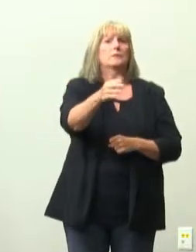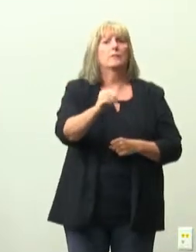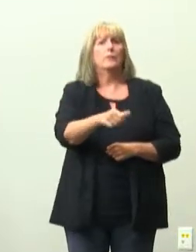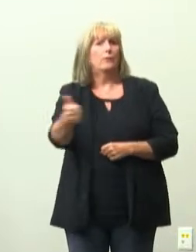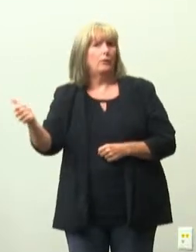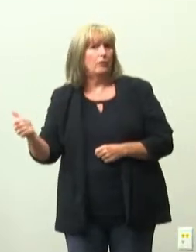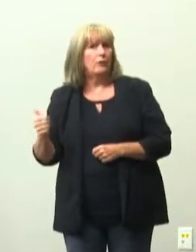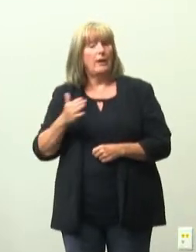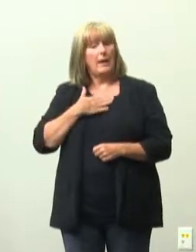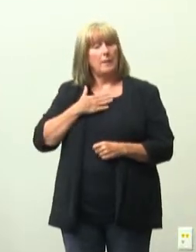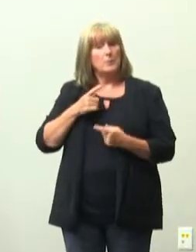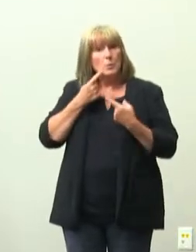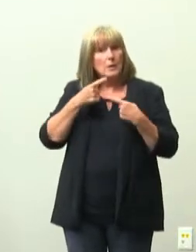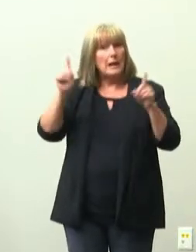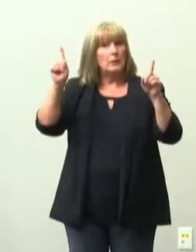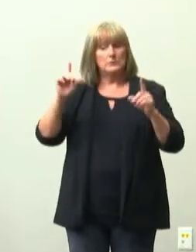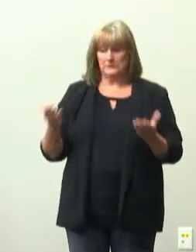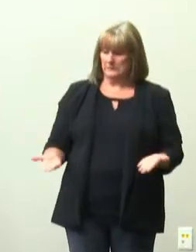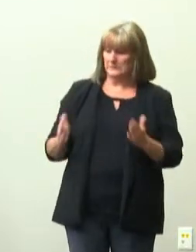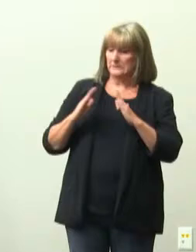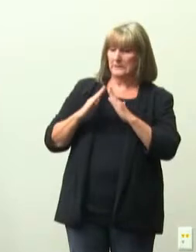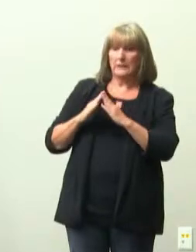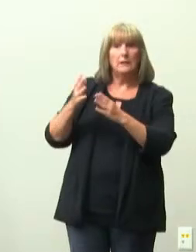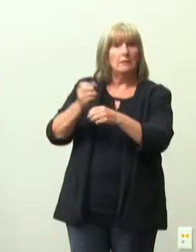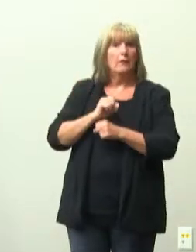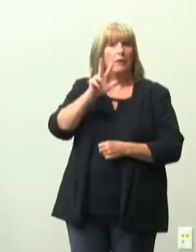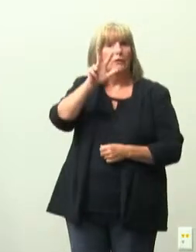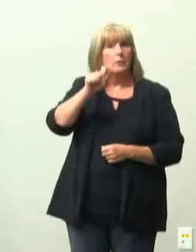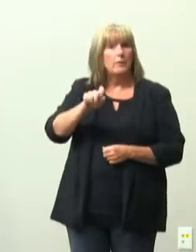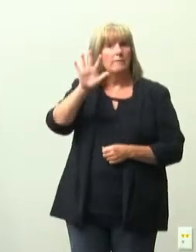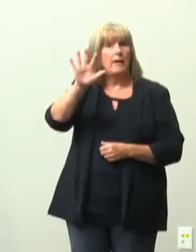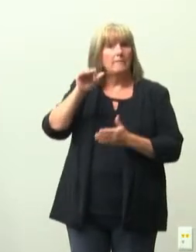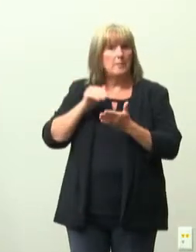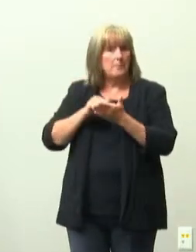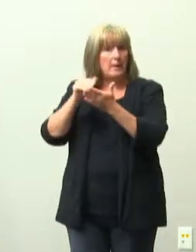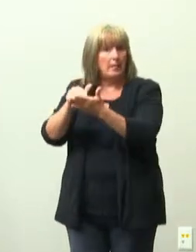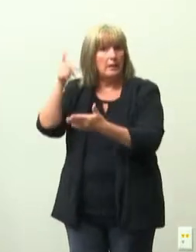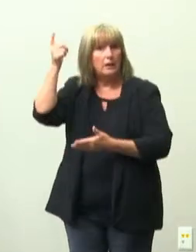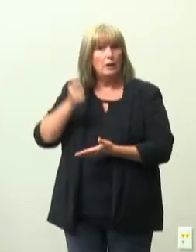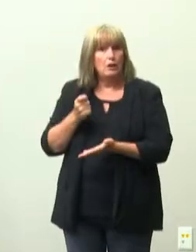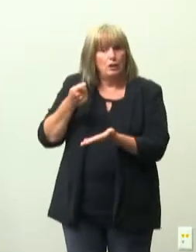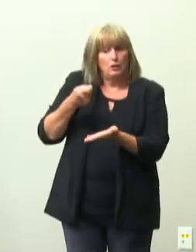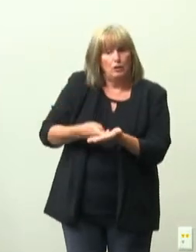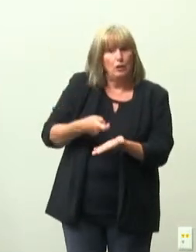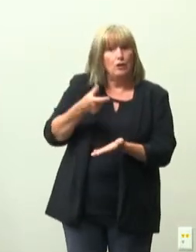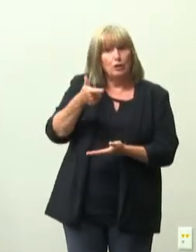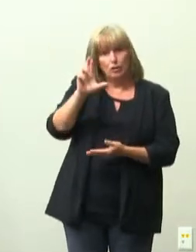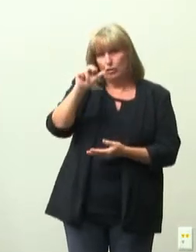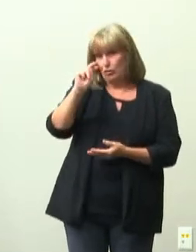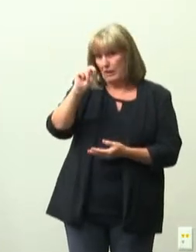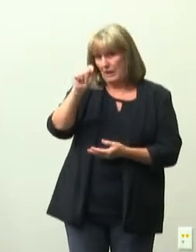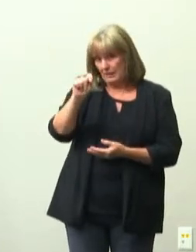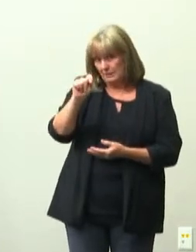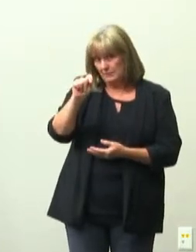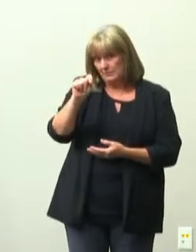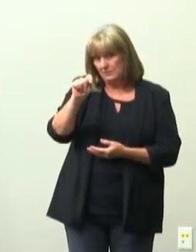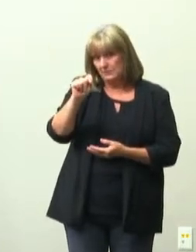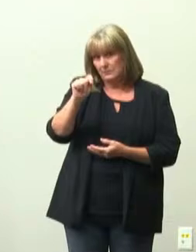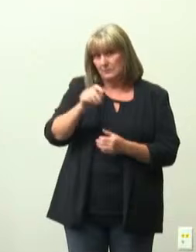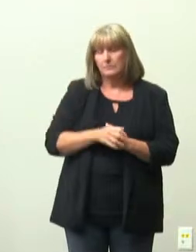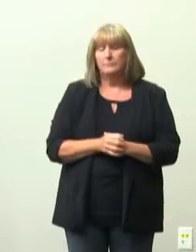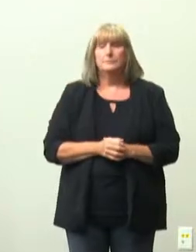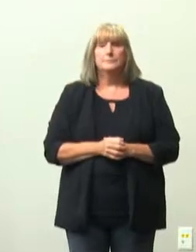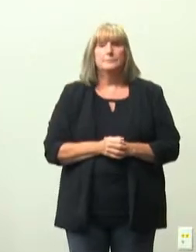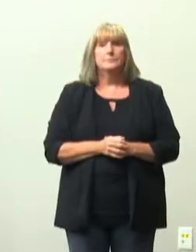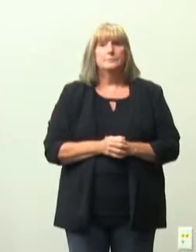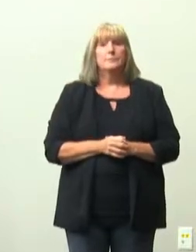to announce that the City of Lincoln has received a $3.5 million grant from the U.S. Department of Health and Human Services, Office of Minority